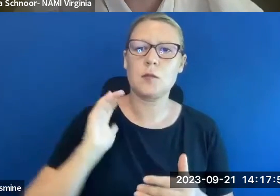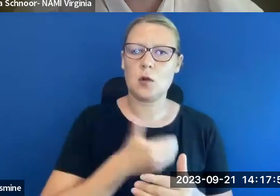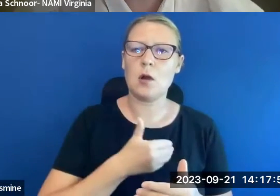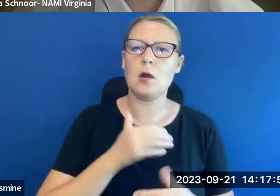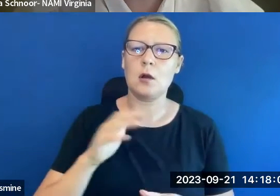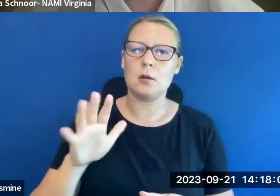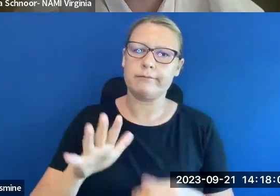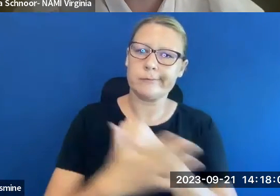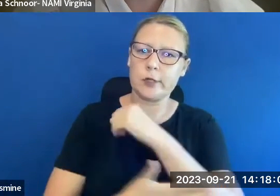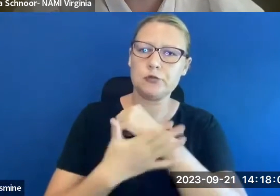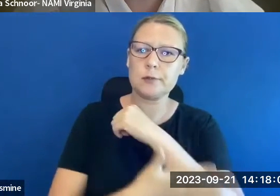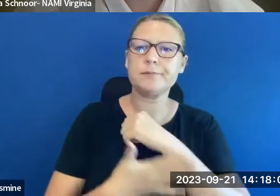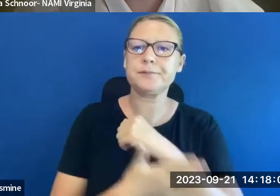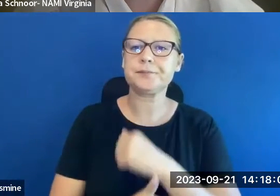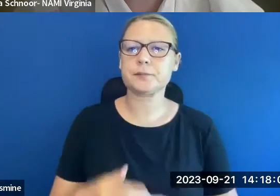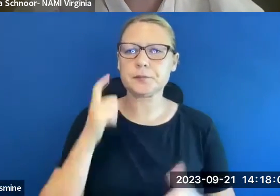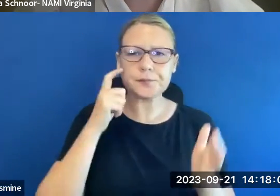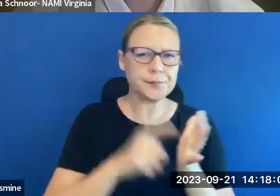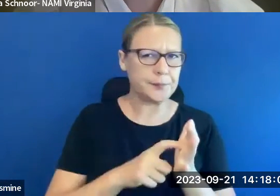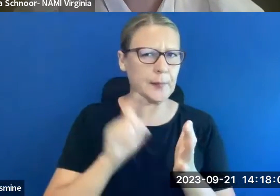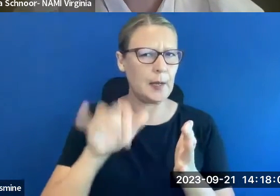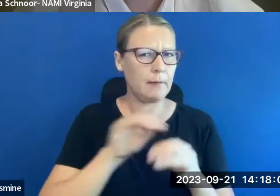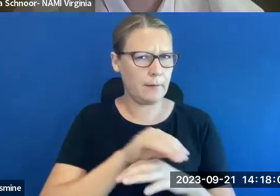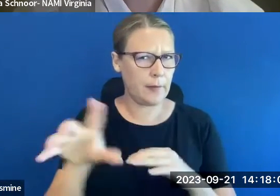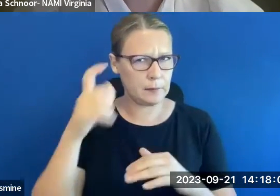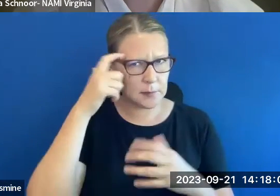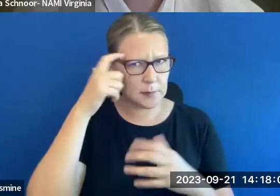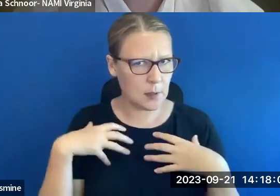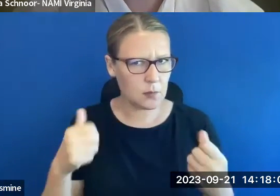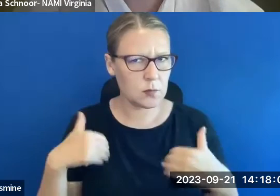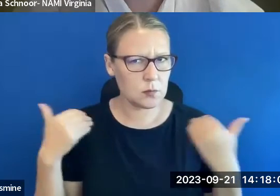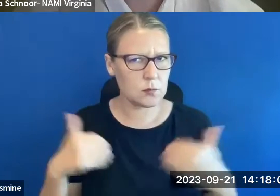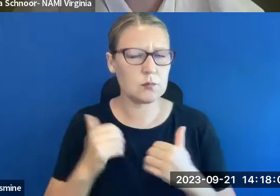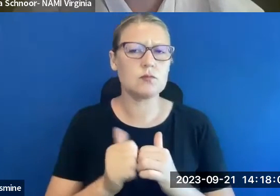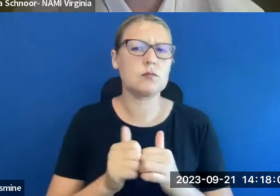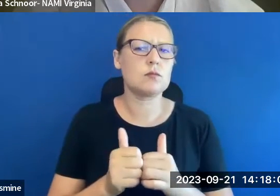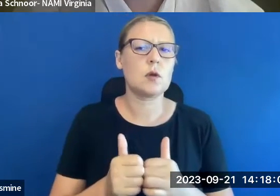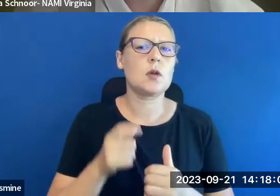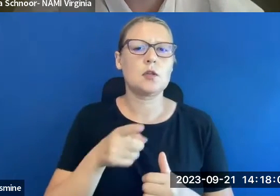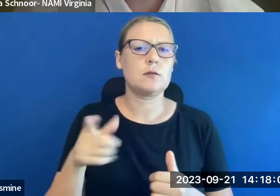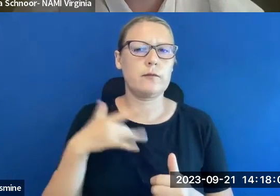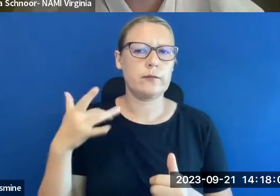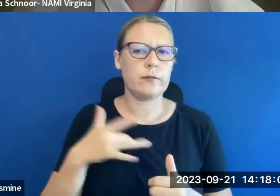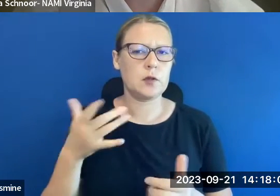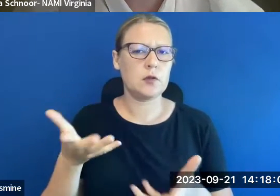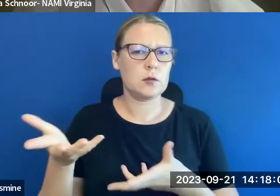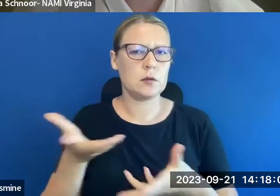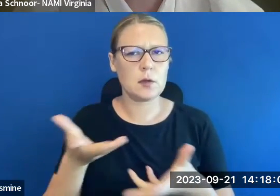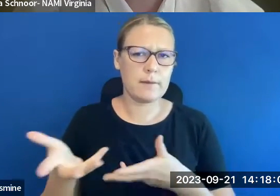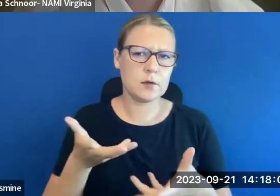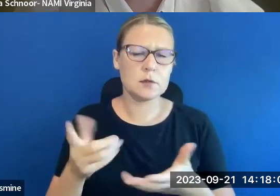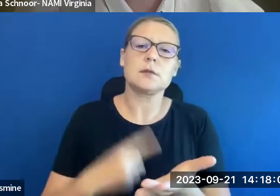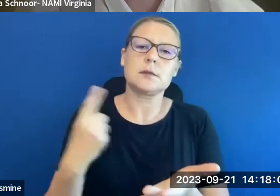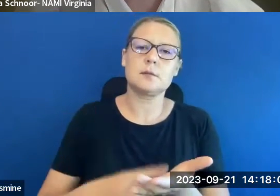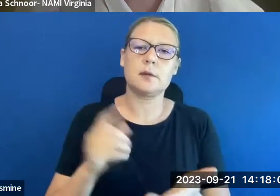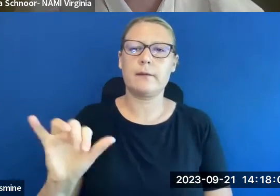you noticed that's affecting the mental health of our youth? And also, do you feel that the conversations, sometimes it feels